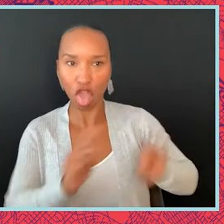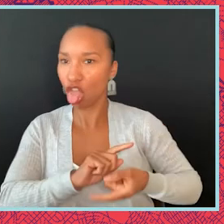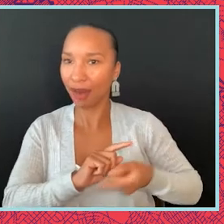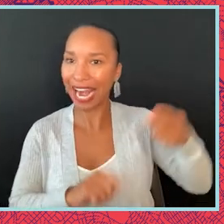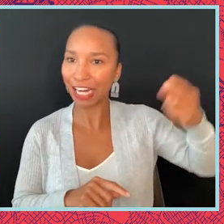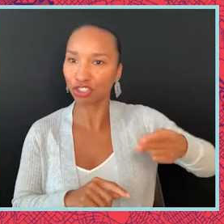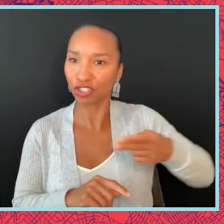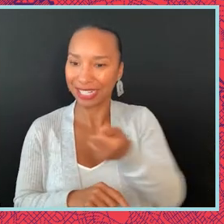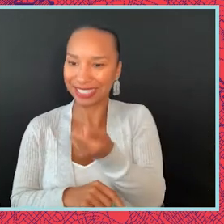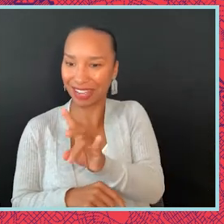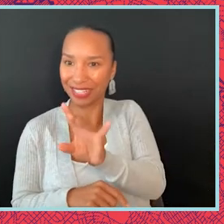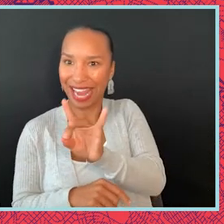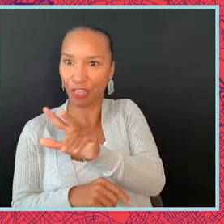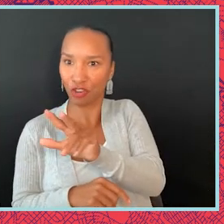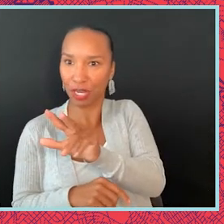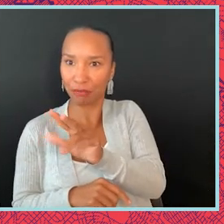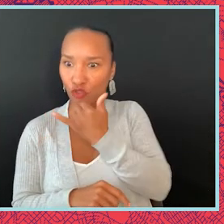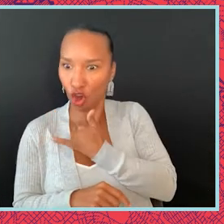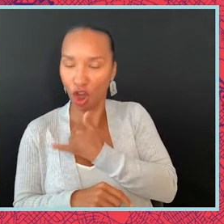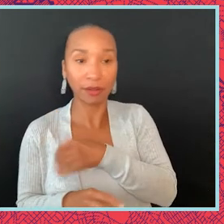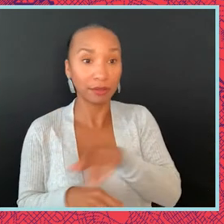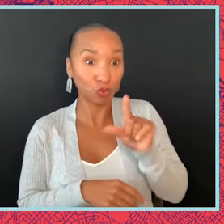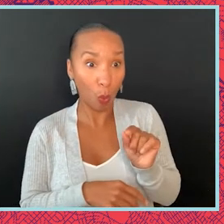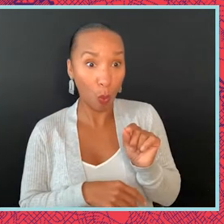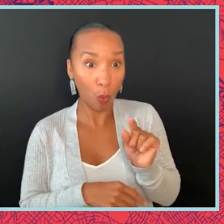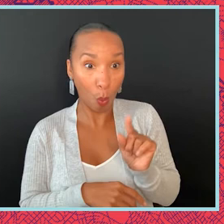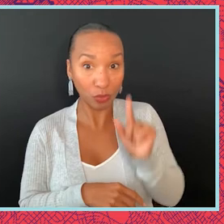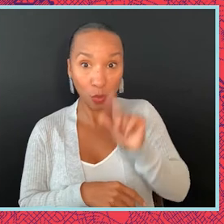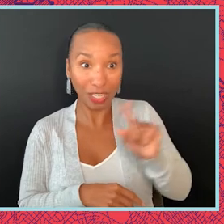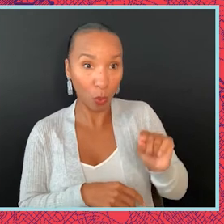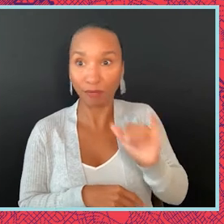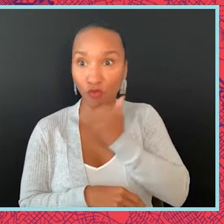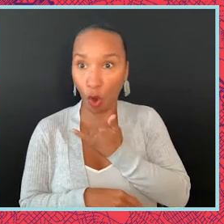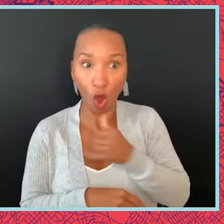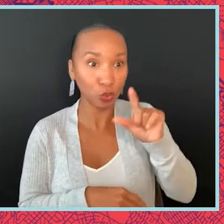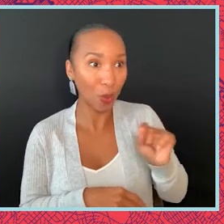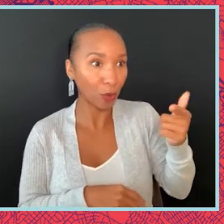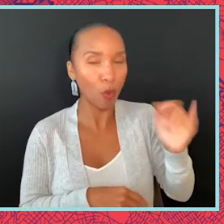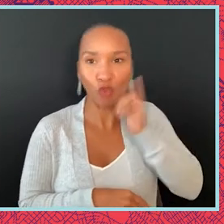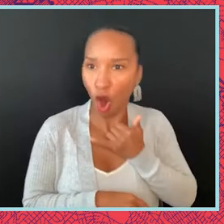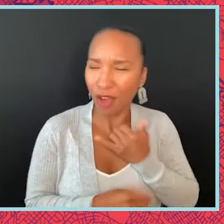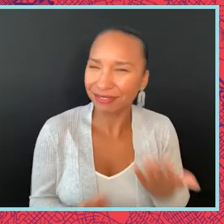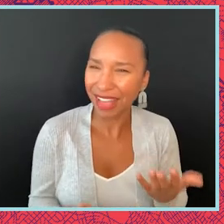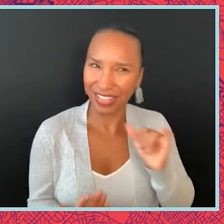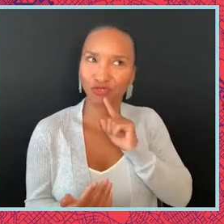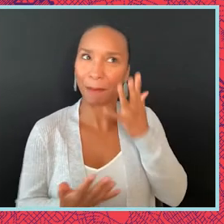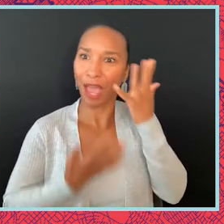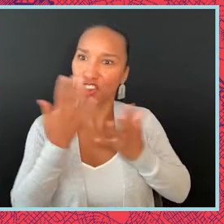the history wrong from 1783 and from 2020 and 2021. It's